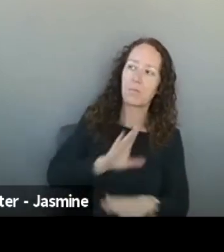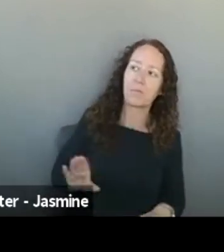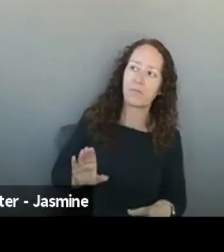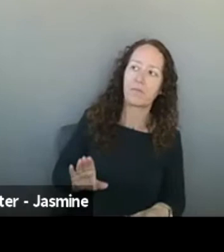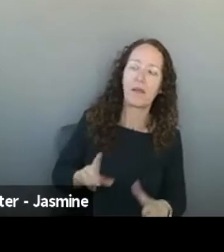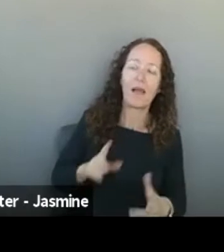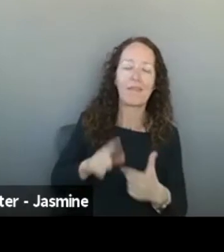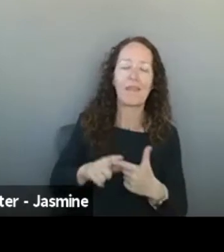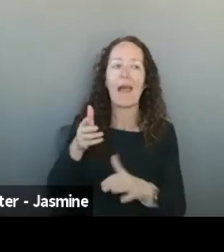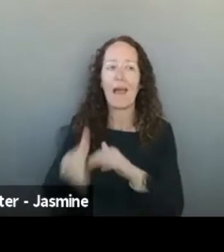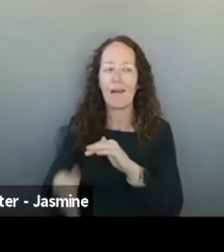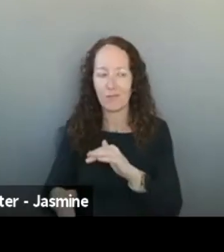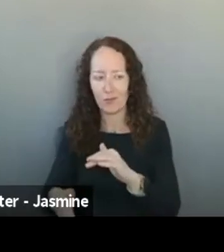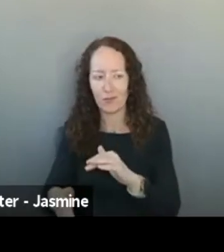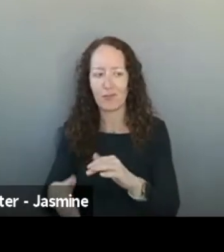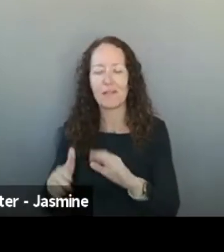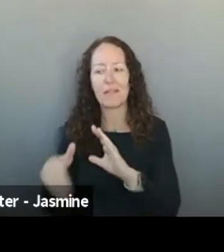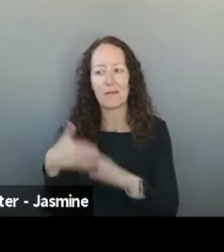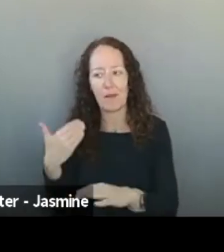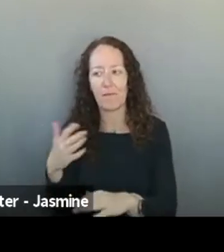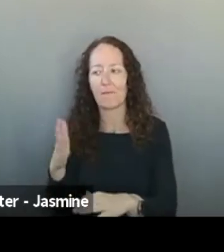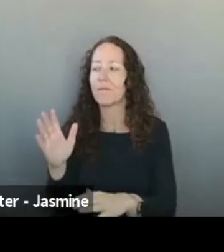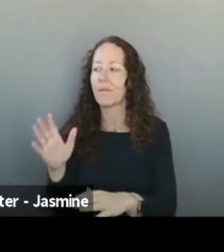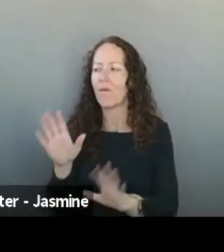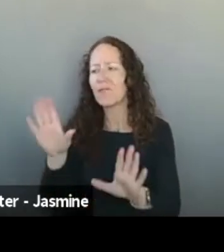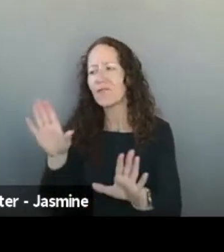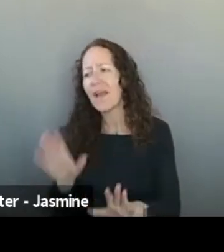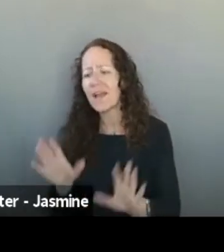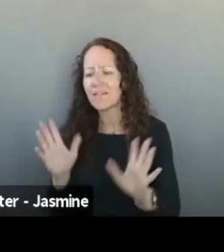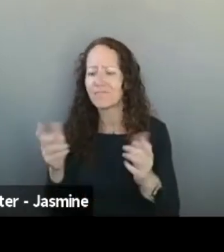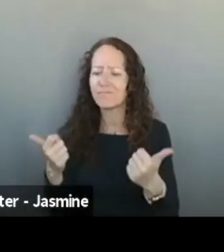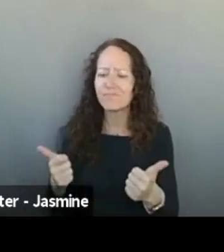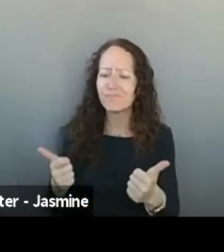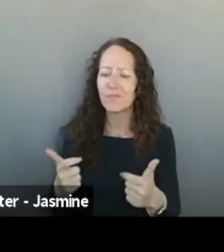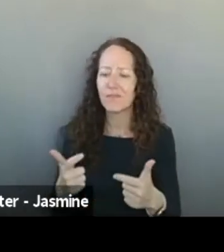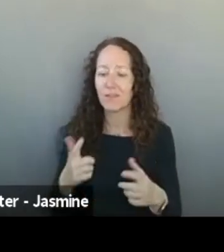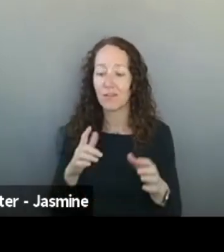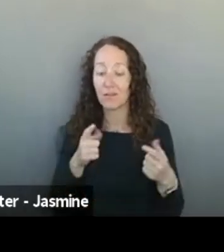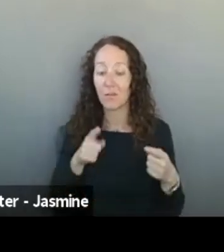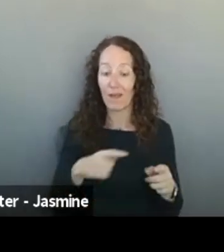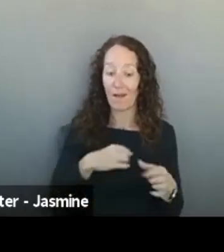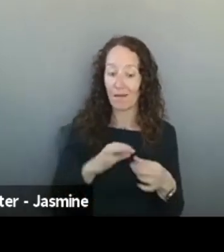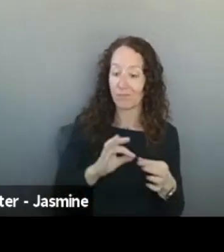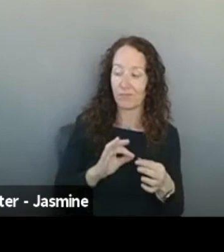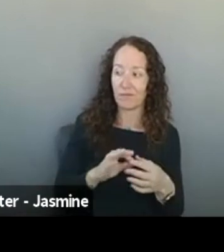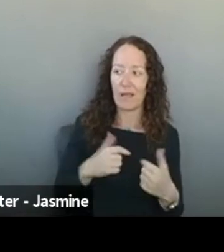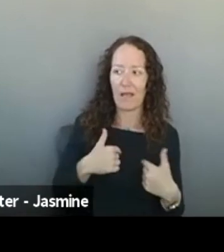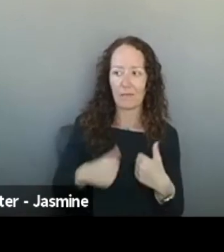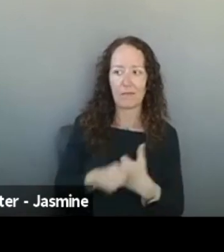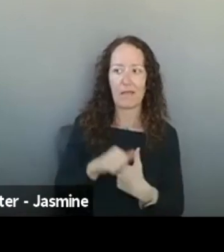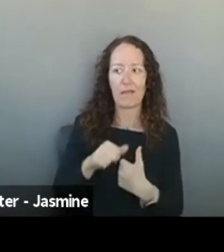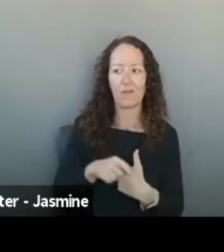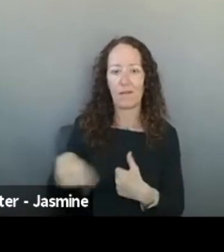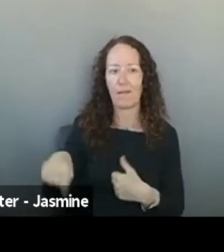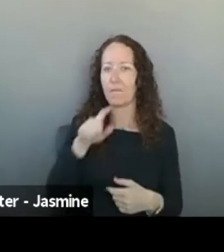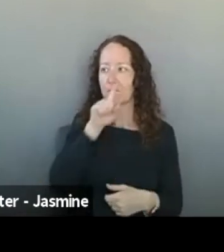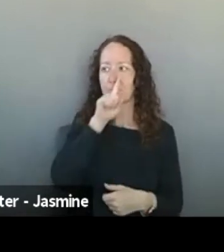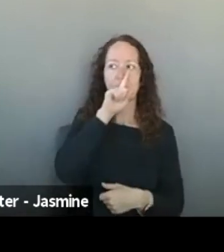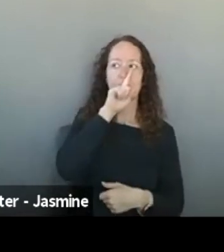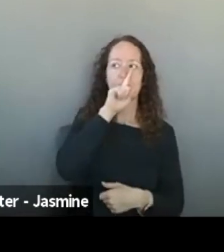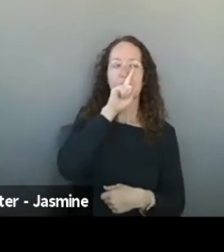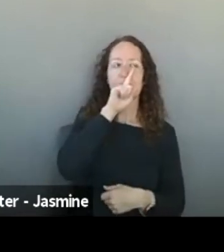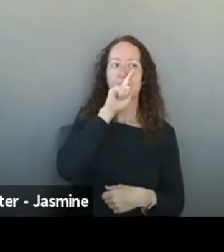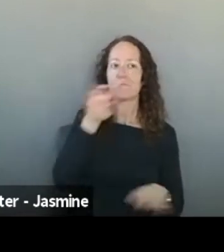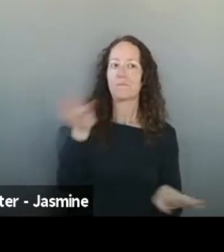I'm saying is so dangerous that they can't agree with me publicly. So I want to name that many of us in the Zoom